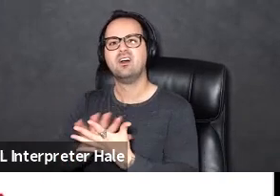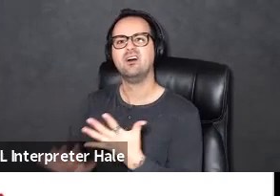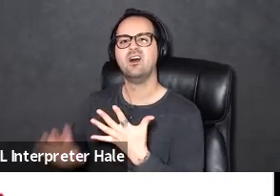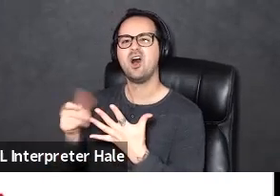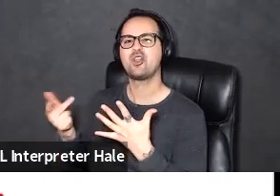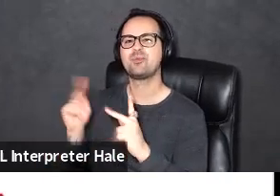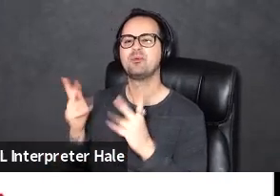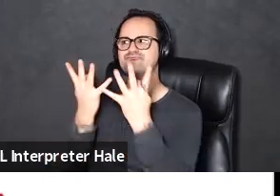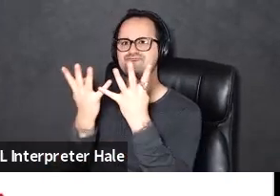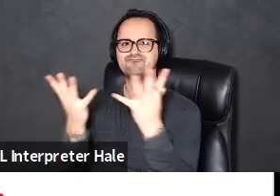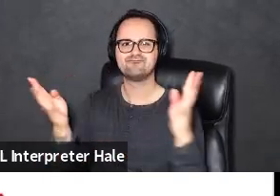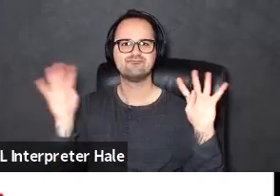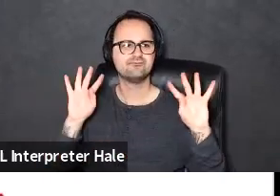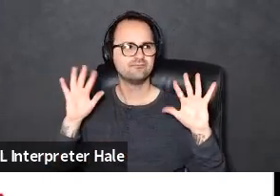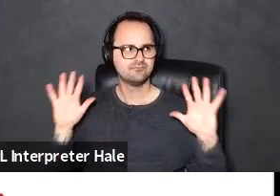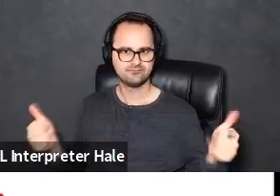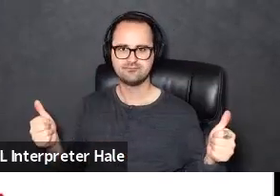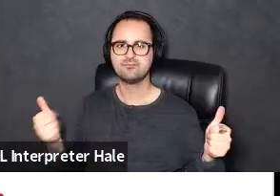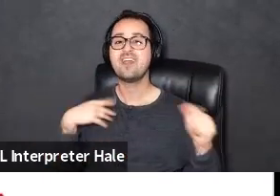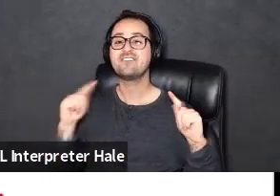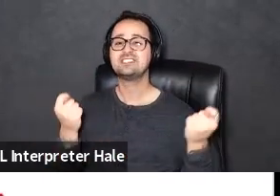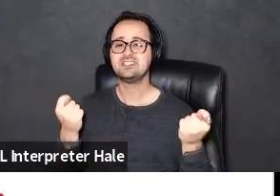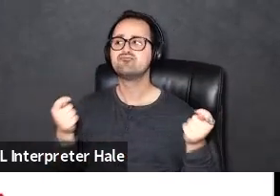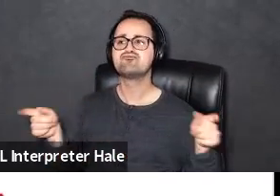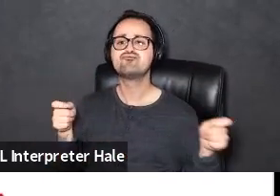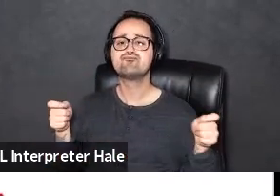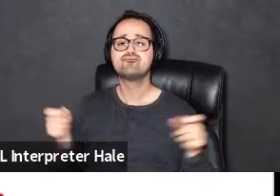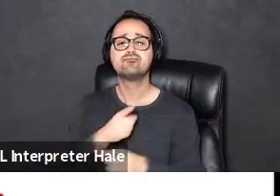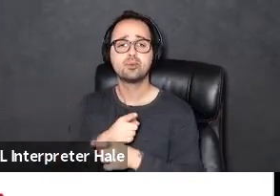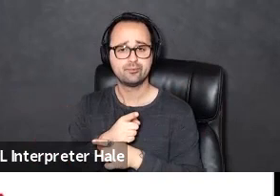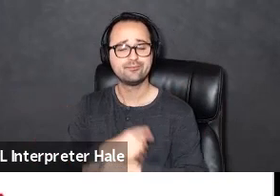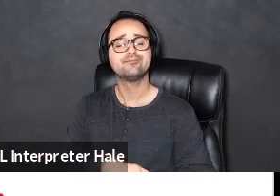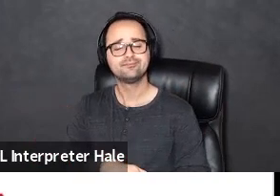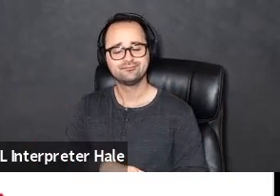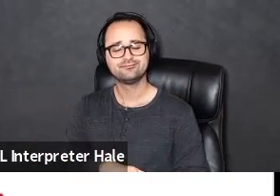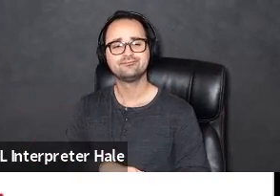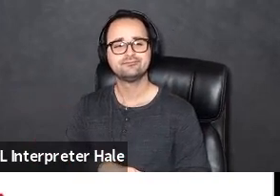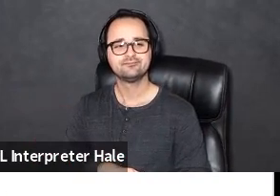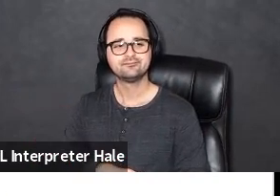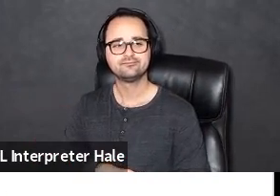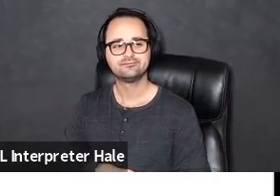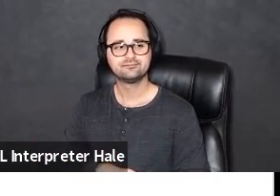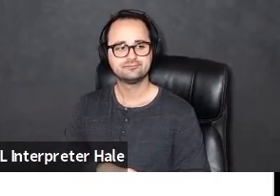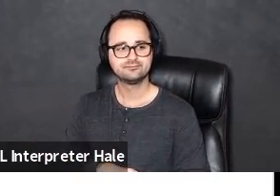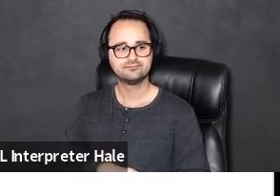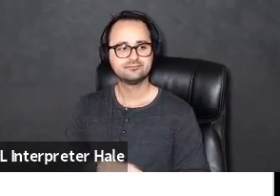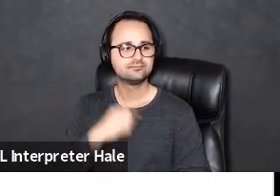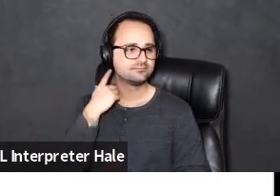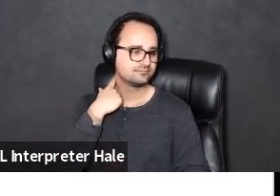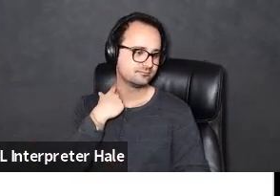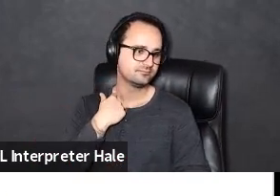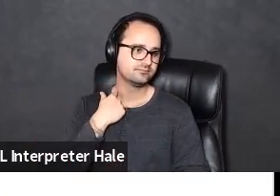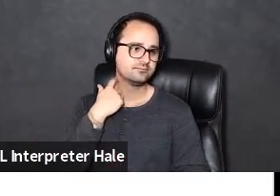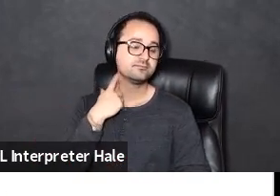so, you know, you can have a rounded out team and you know you're handling everything the right way. Absolutely. You know, real quick,